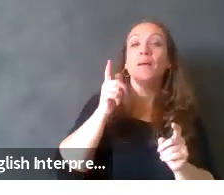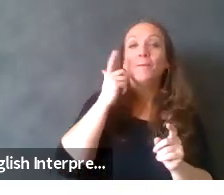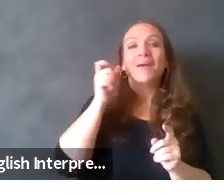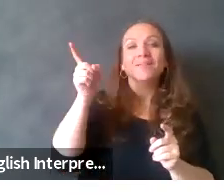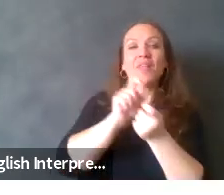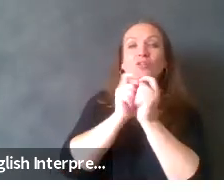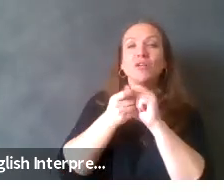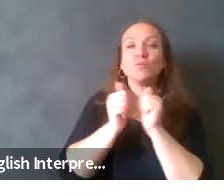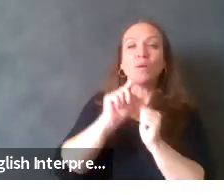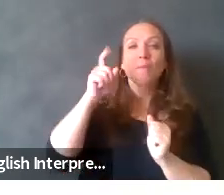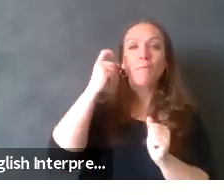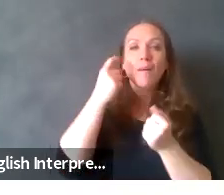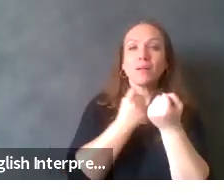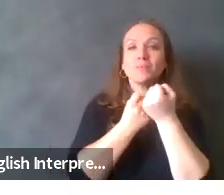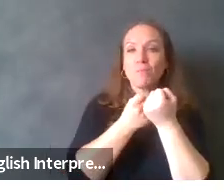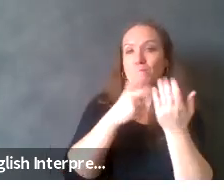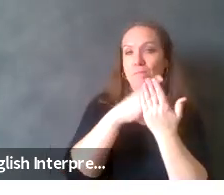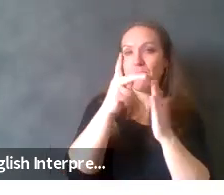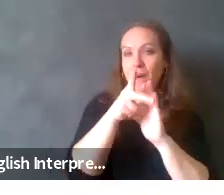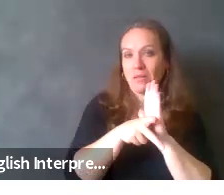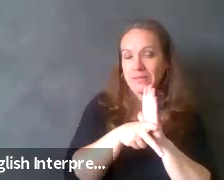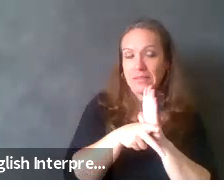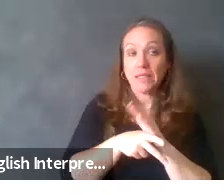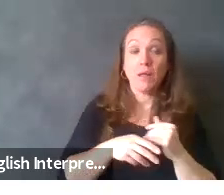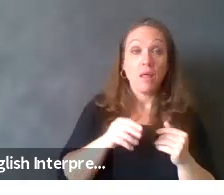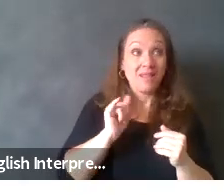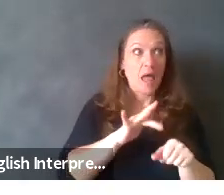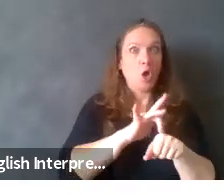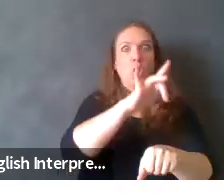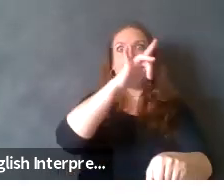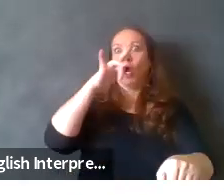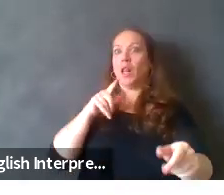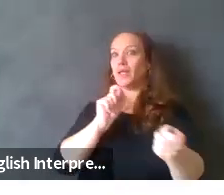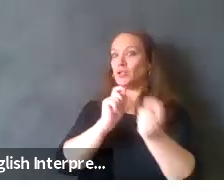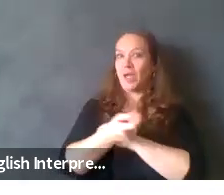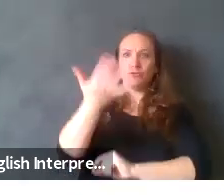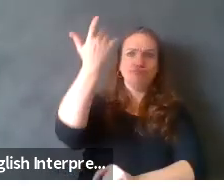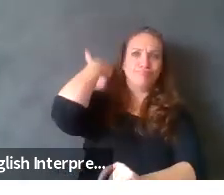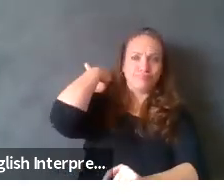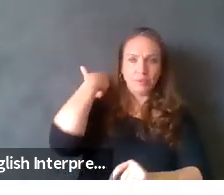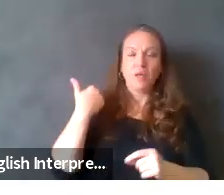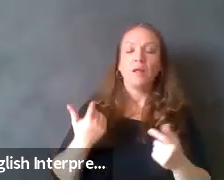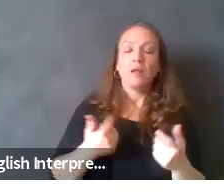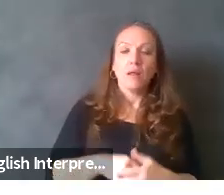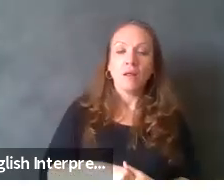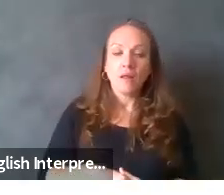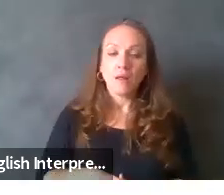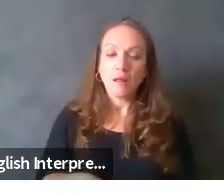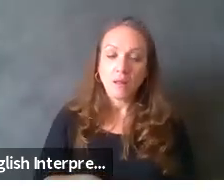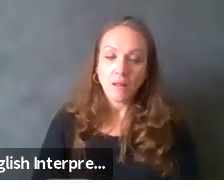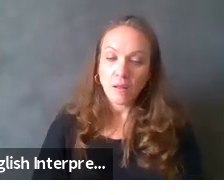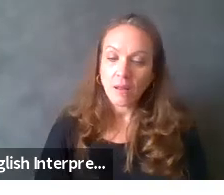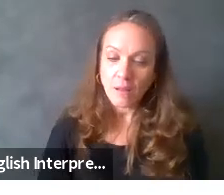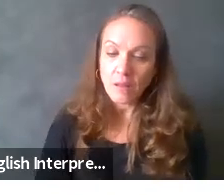public assistance policy. That was done very, very early on. It used to be that you